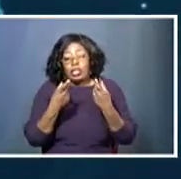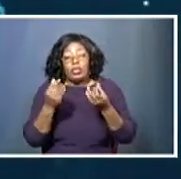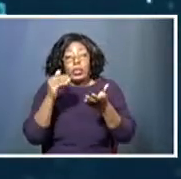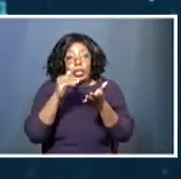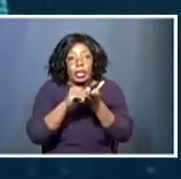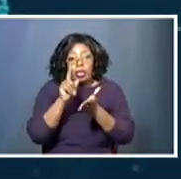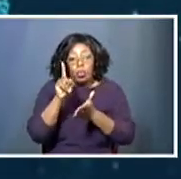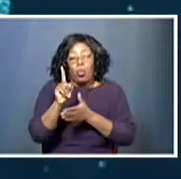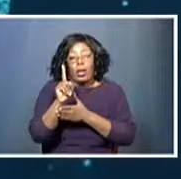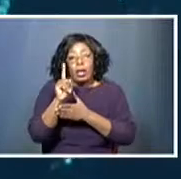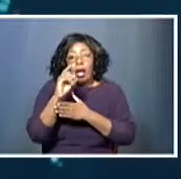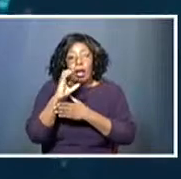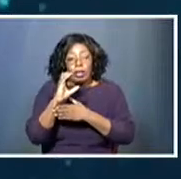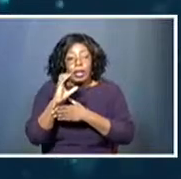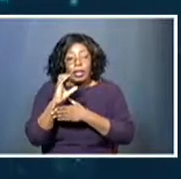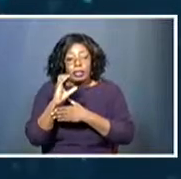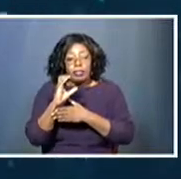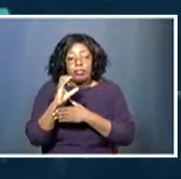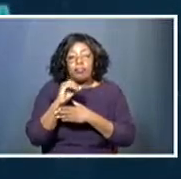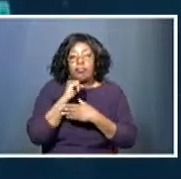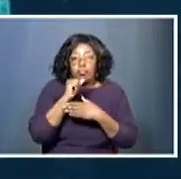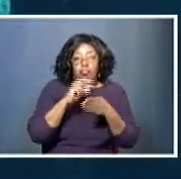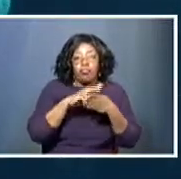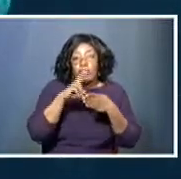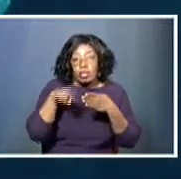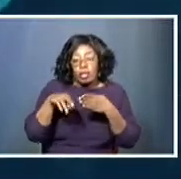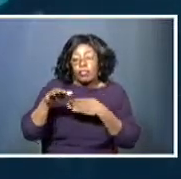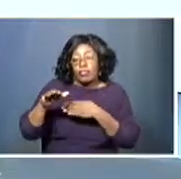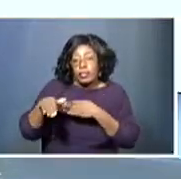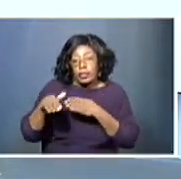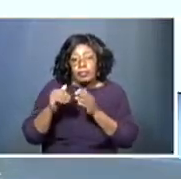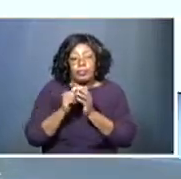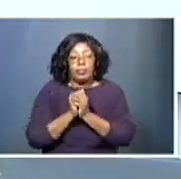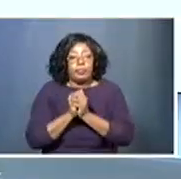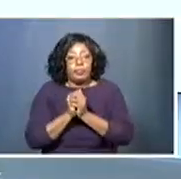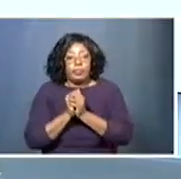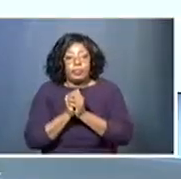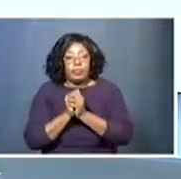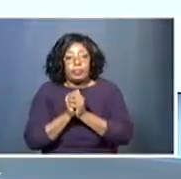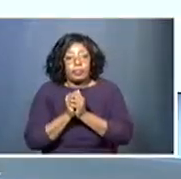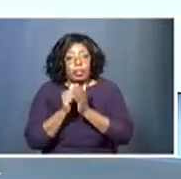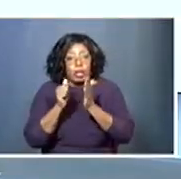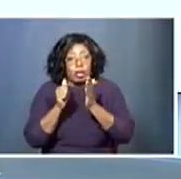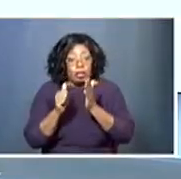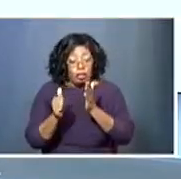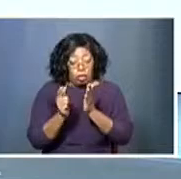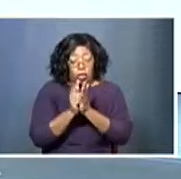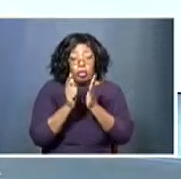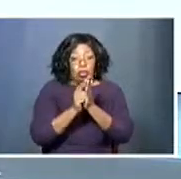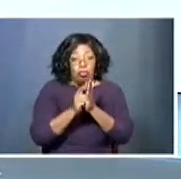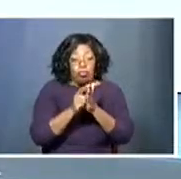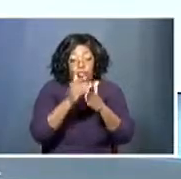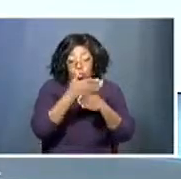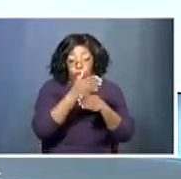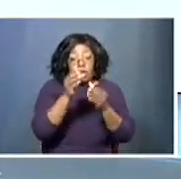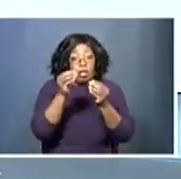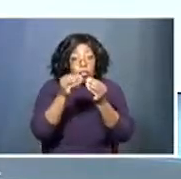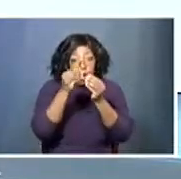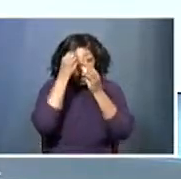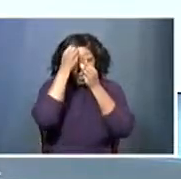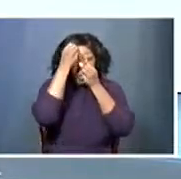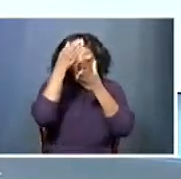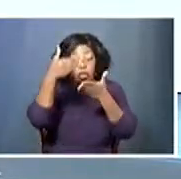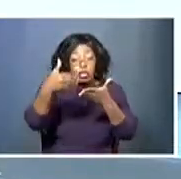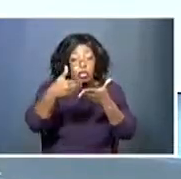Another one returned an inconclusive result. The Attorney General shedding more light on what new